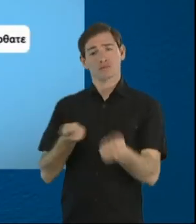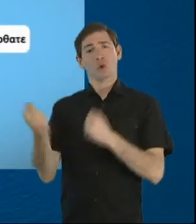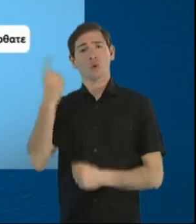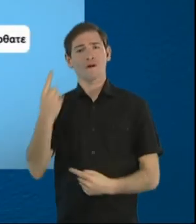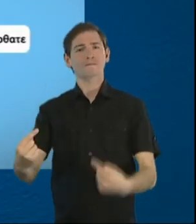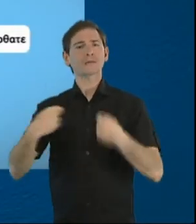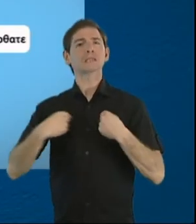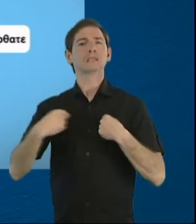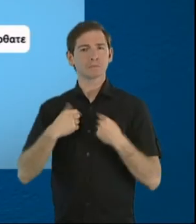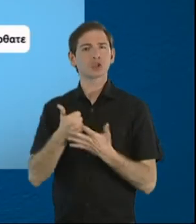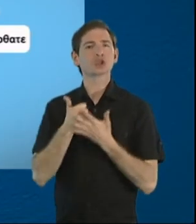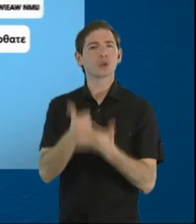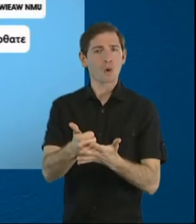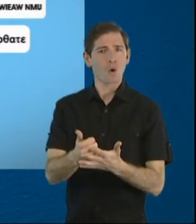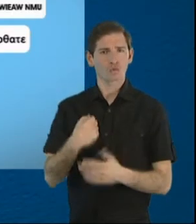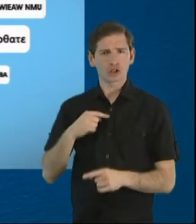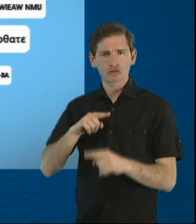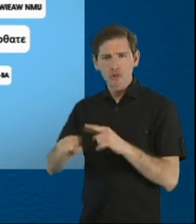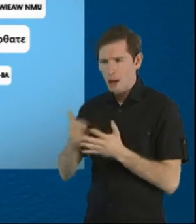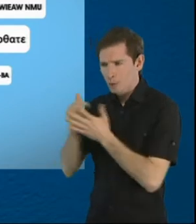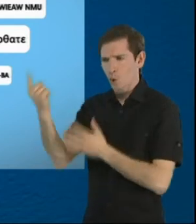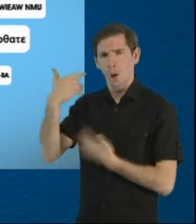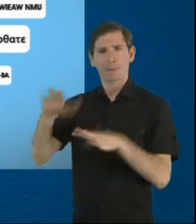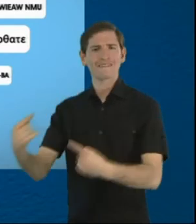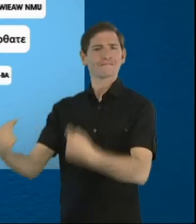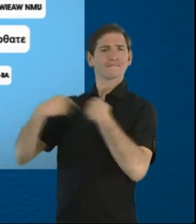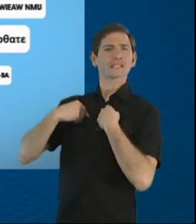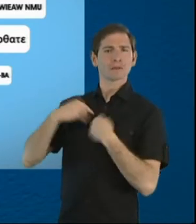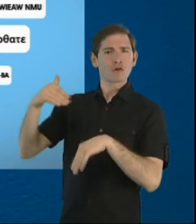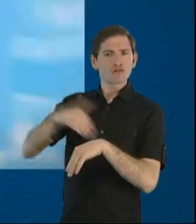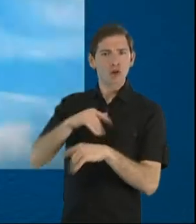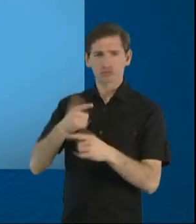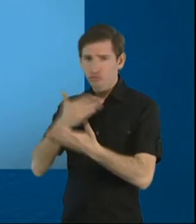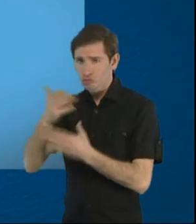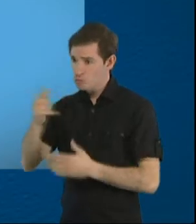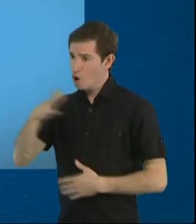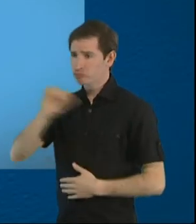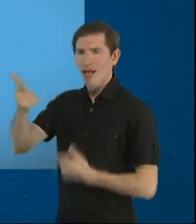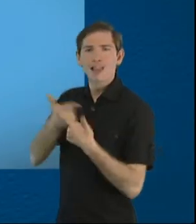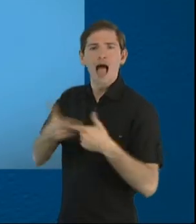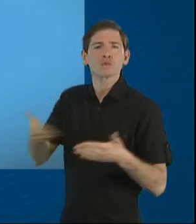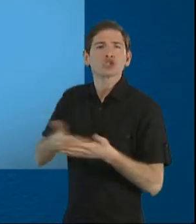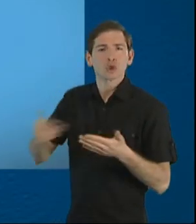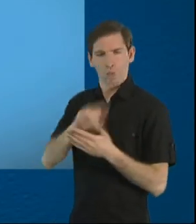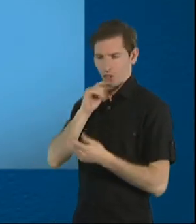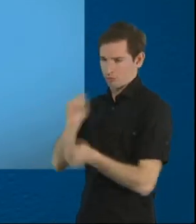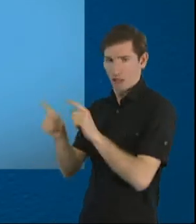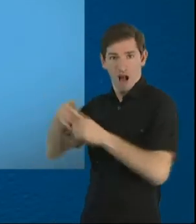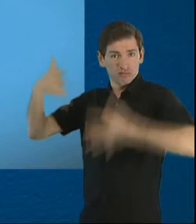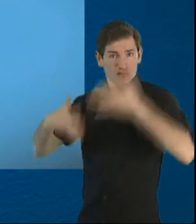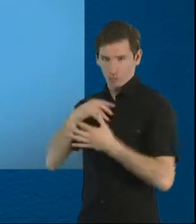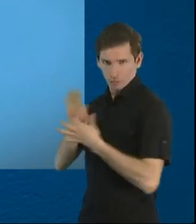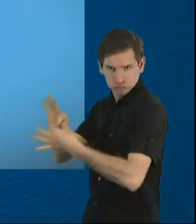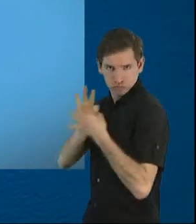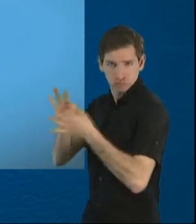try to help victims of crime by talking to them in their preferred language. In London, our volunteers offer